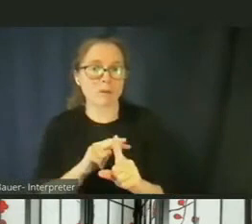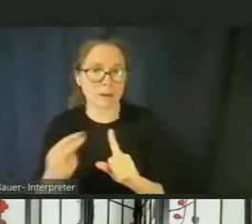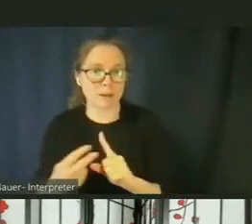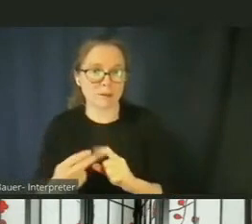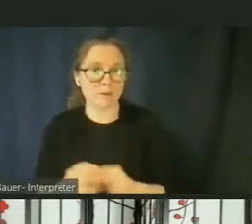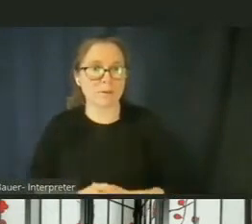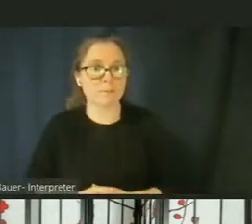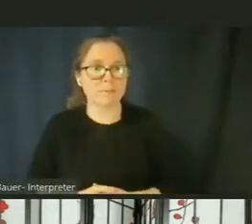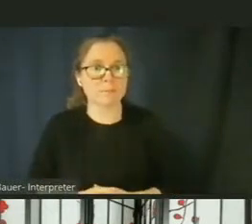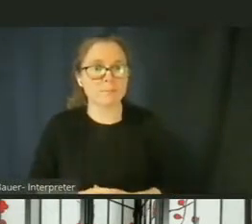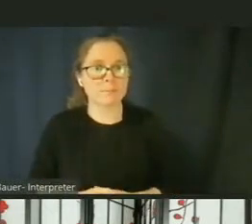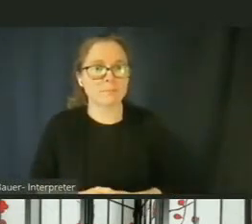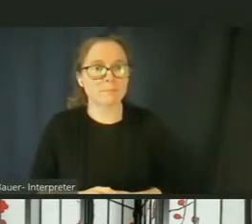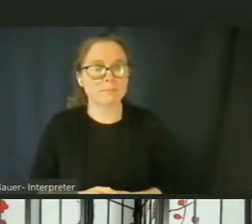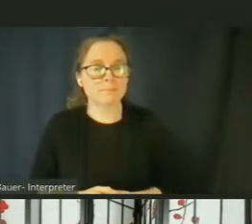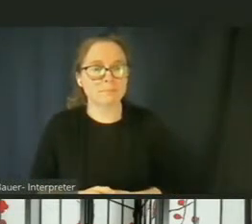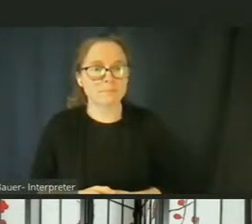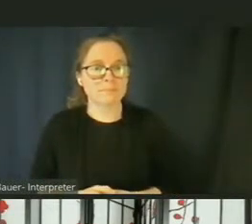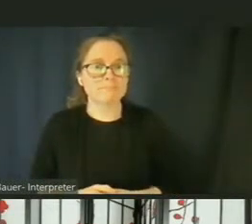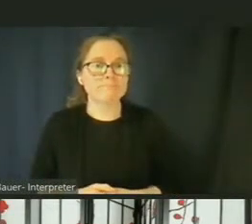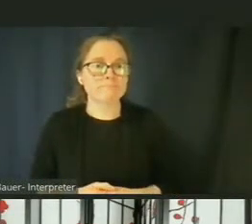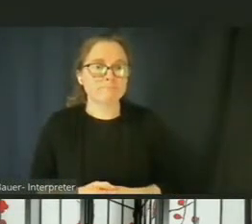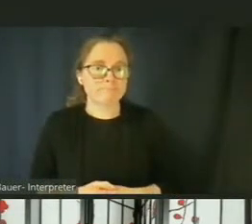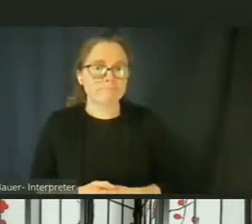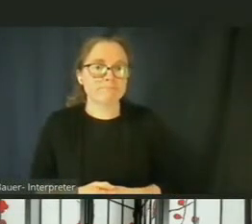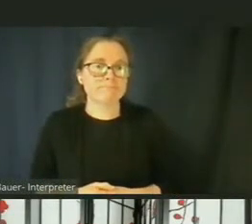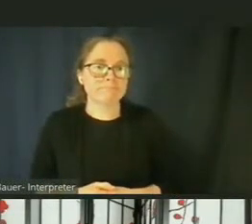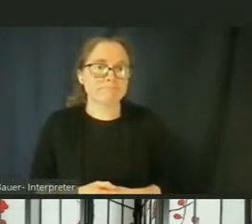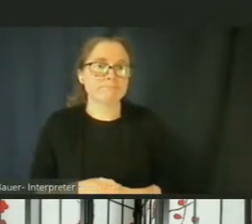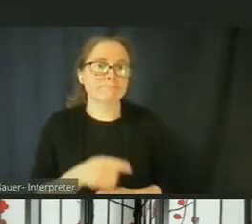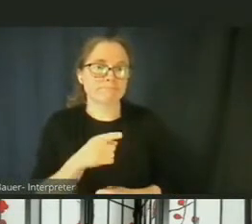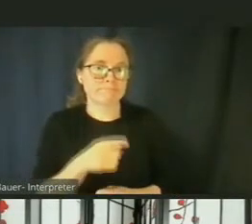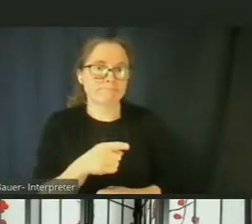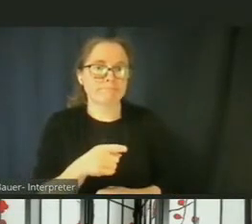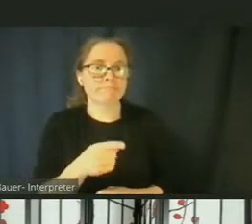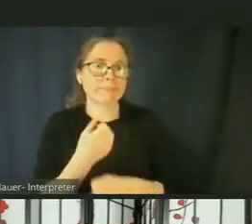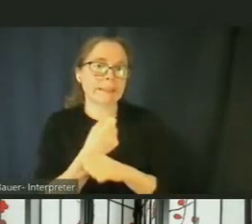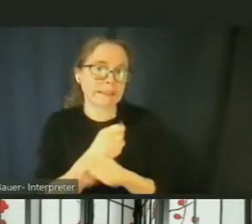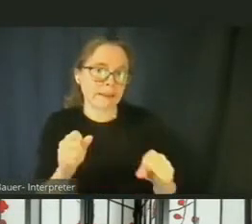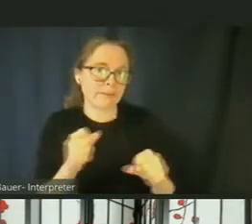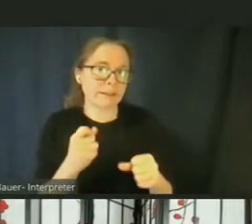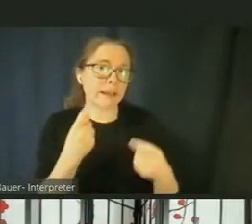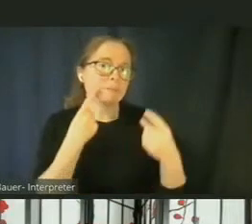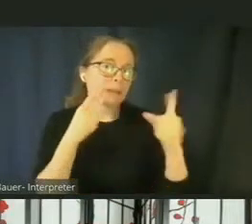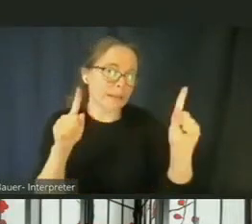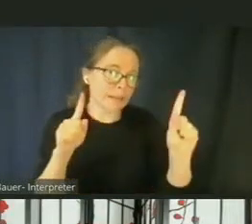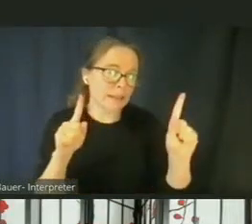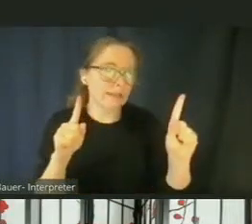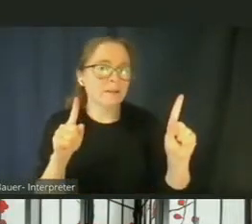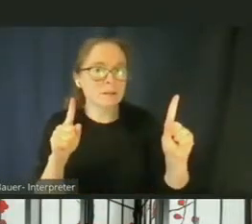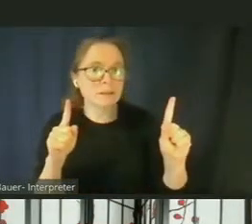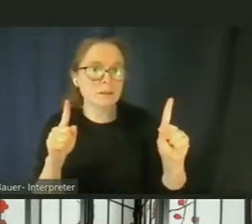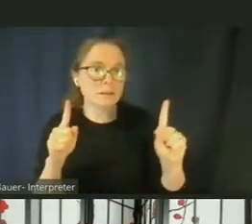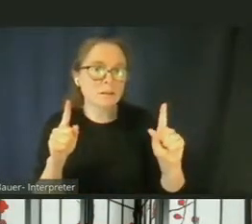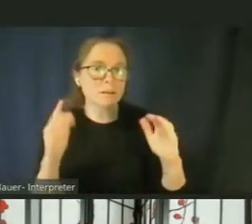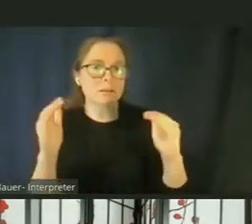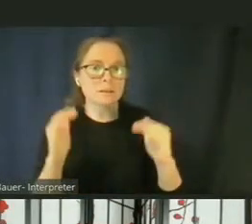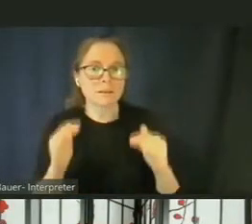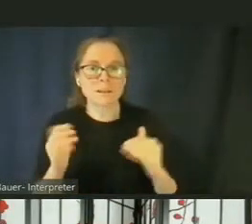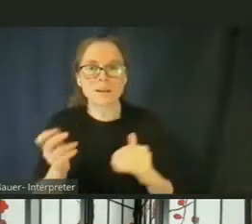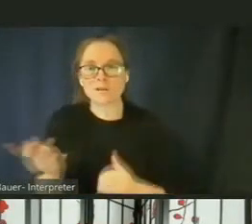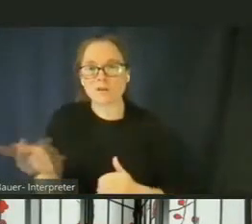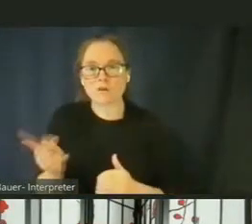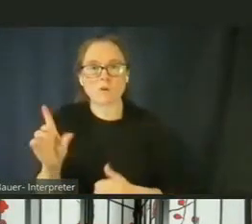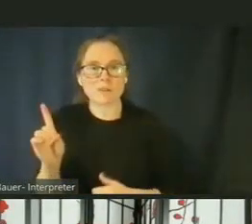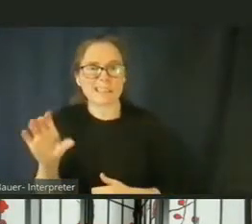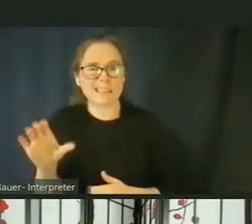So I'll talk a little bit about, I'm not going to talk much about the safety and effectiveness. Actually, the two doctors from DC,